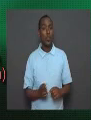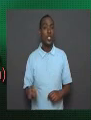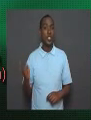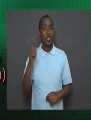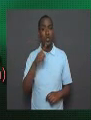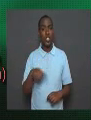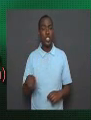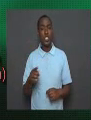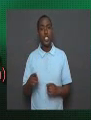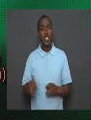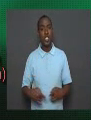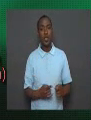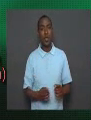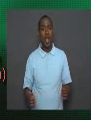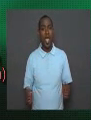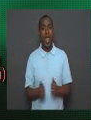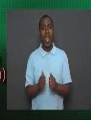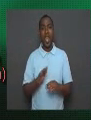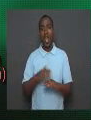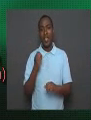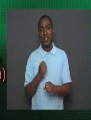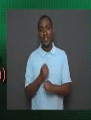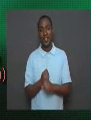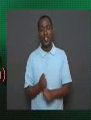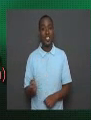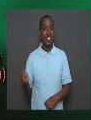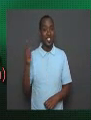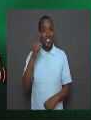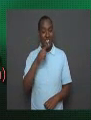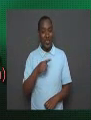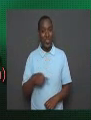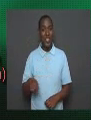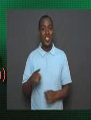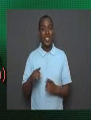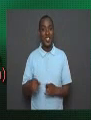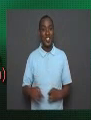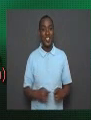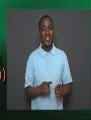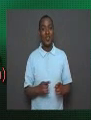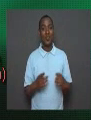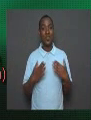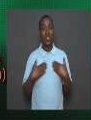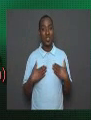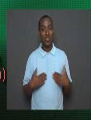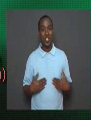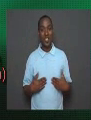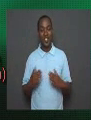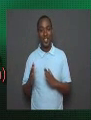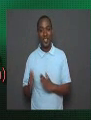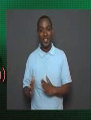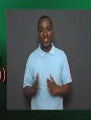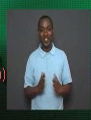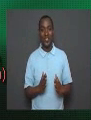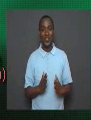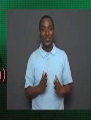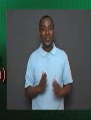system. The circulatory system provides our body with the needed